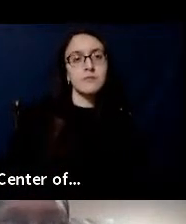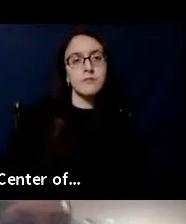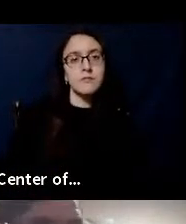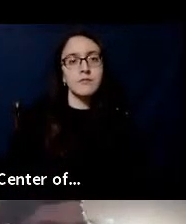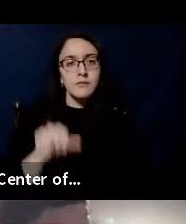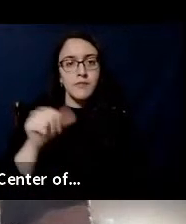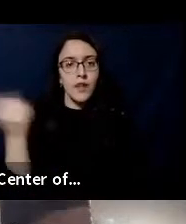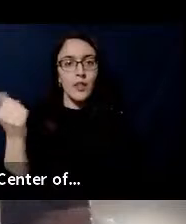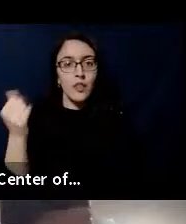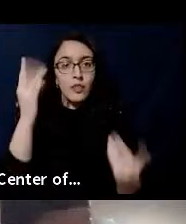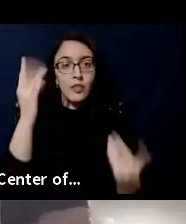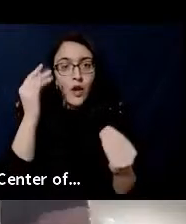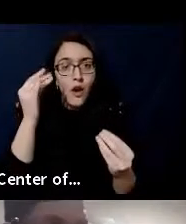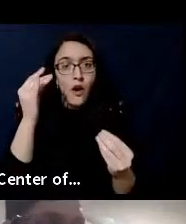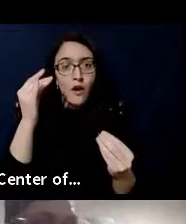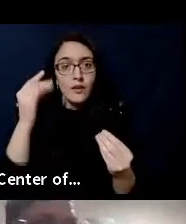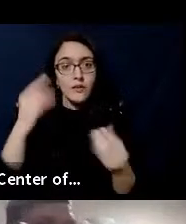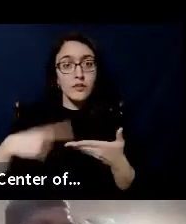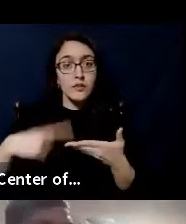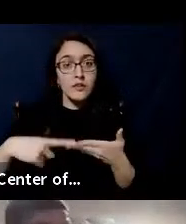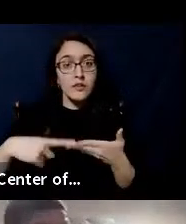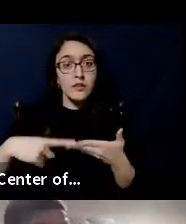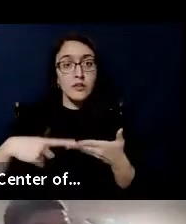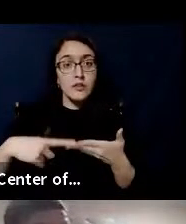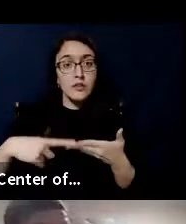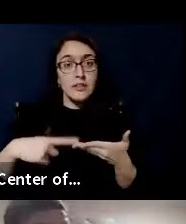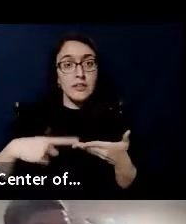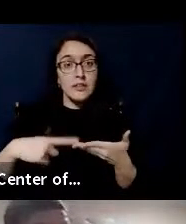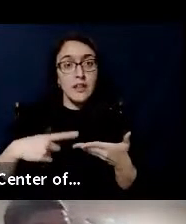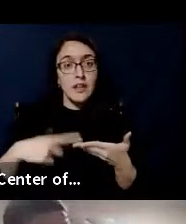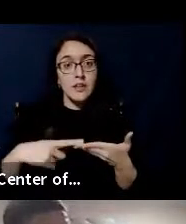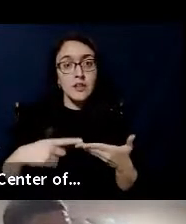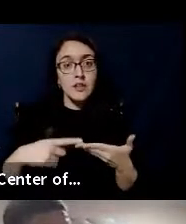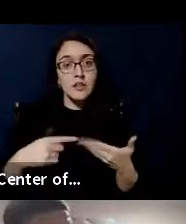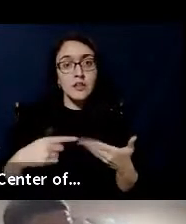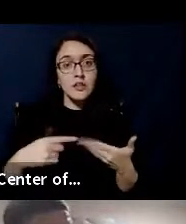Other thoughts or discussions? I don't want